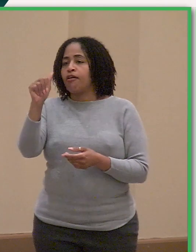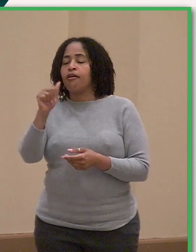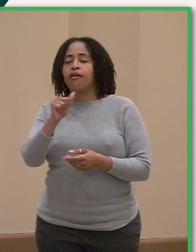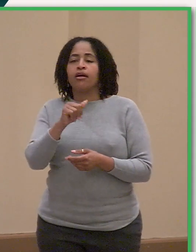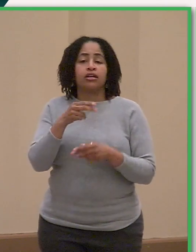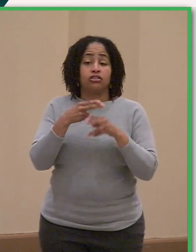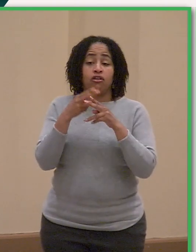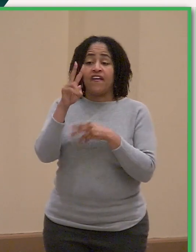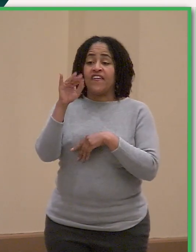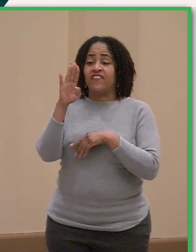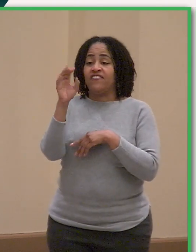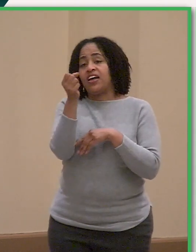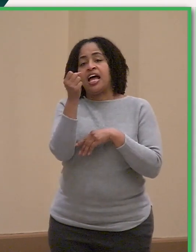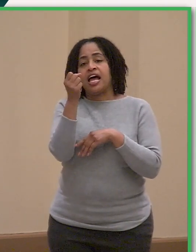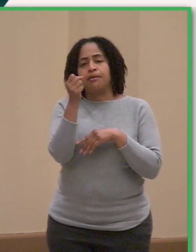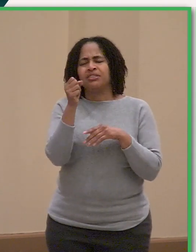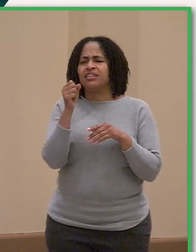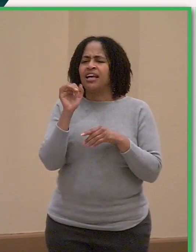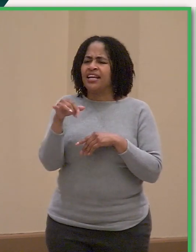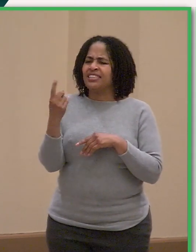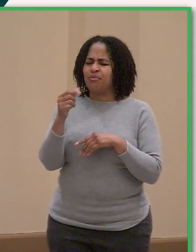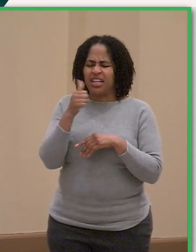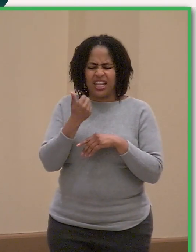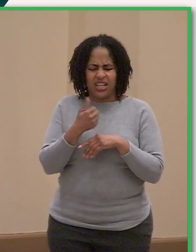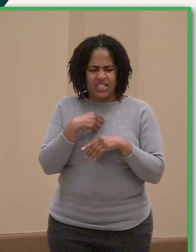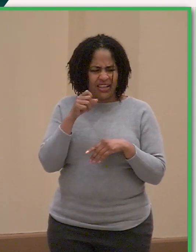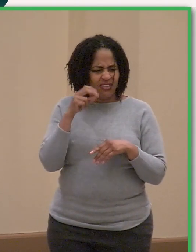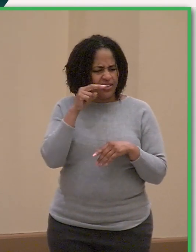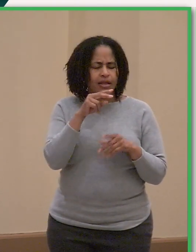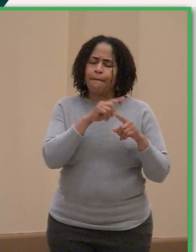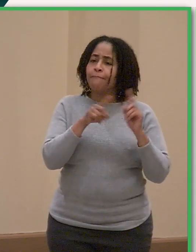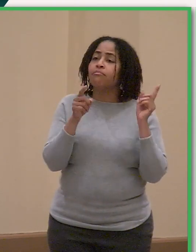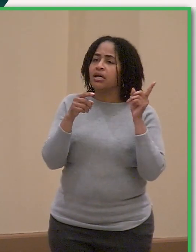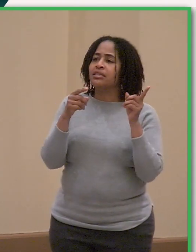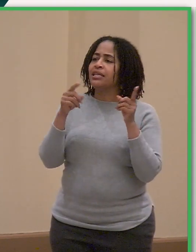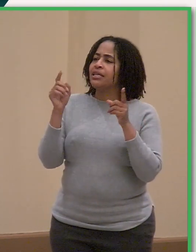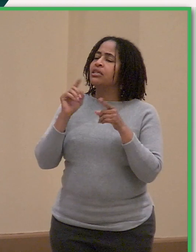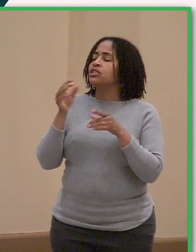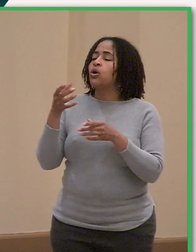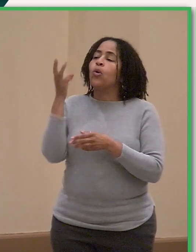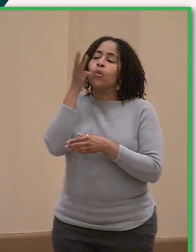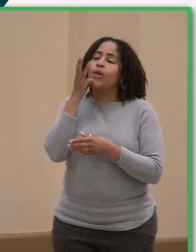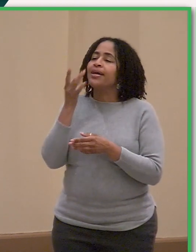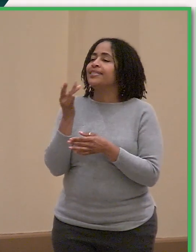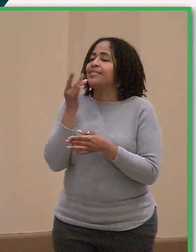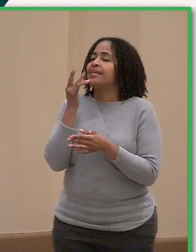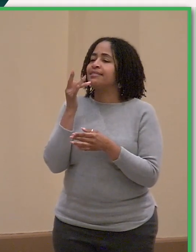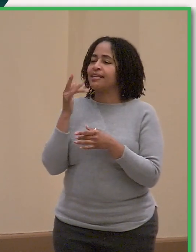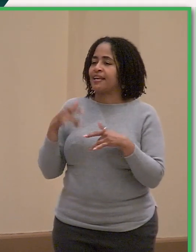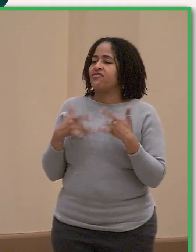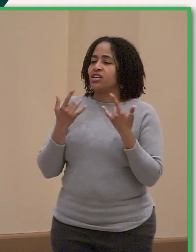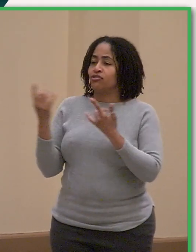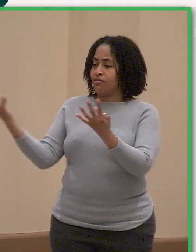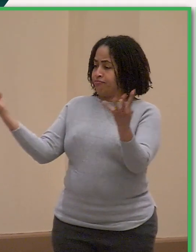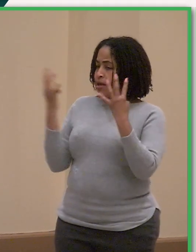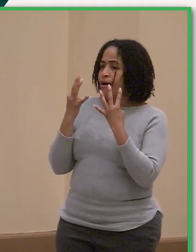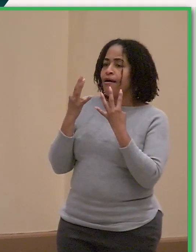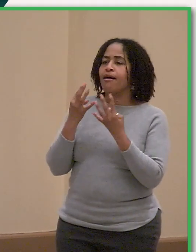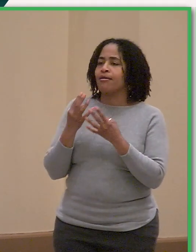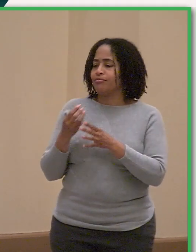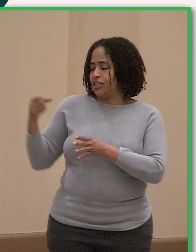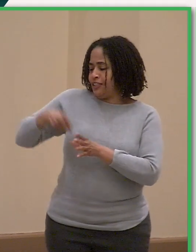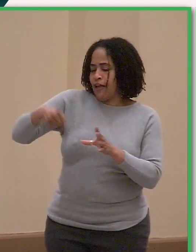Vibes and something else. I have to look, I really can't see, but it's a wine tasting place, and you can come stuff purses